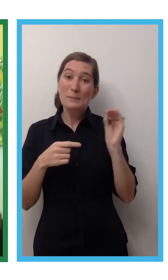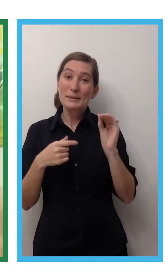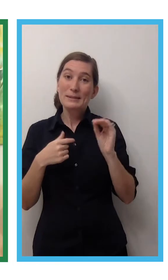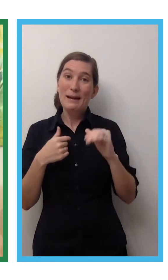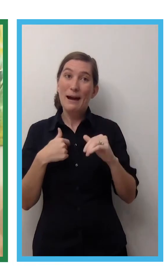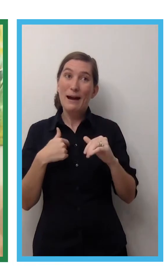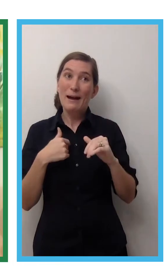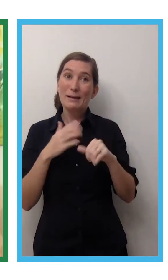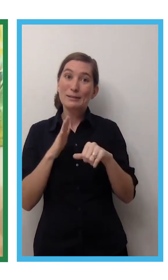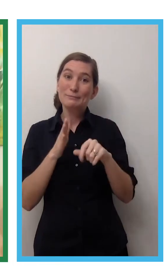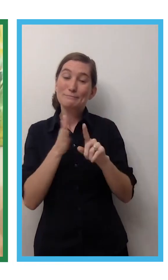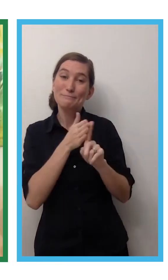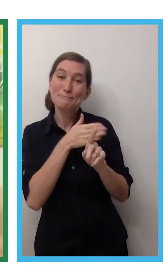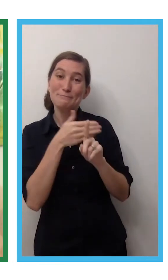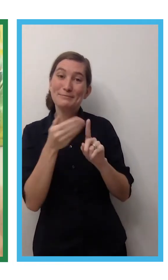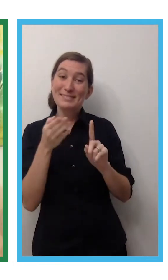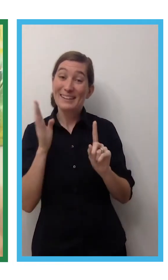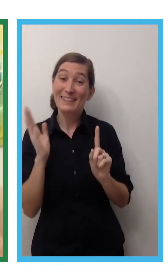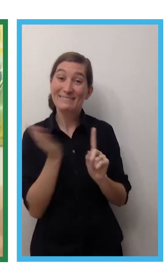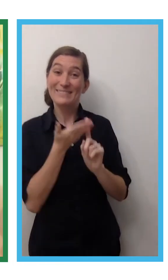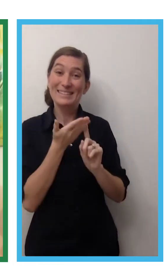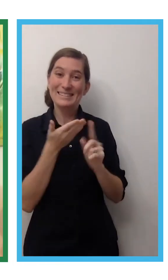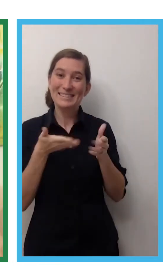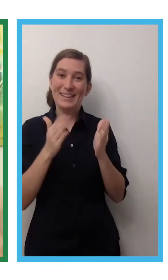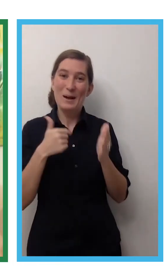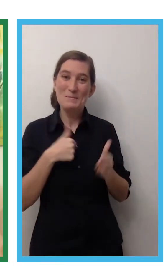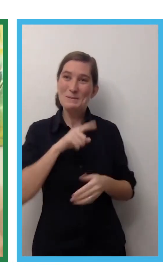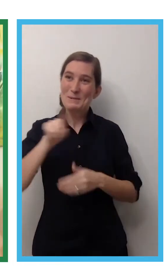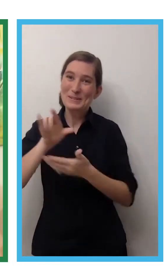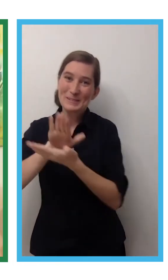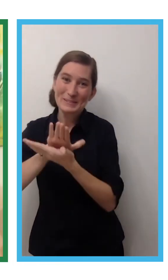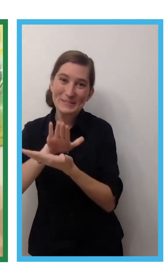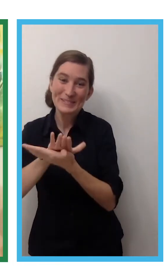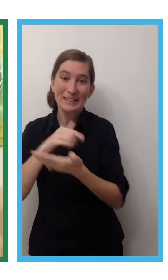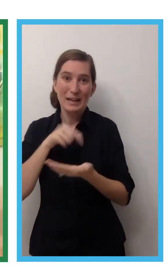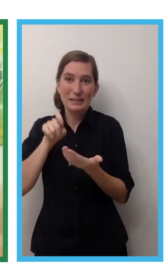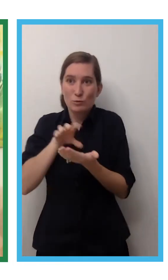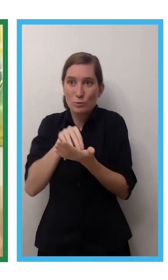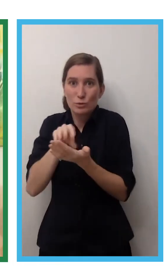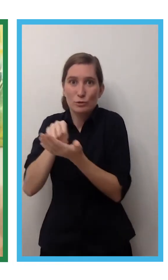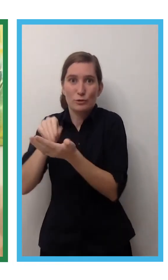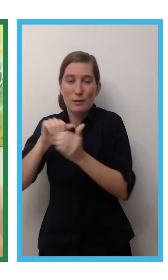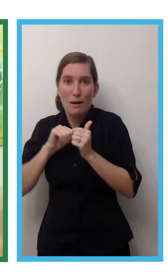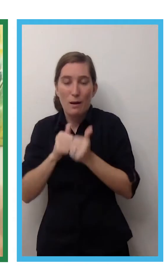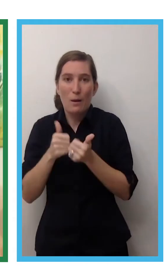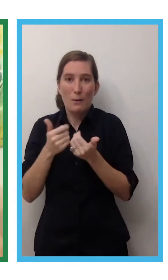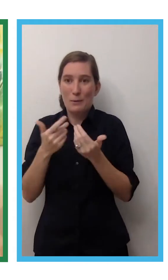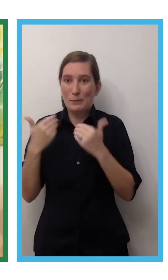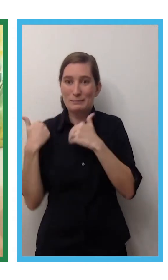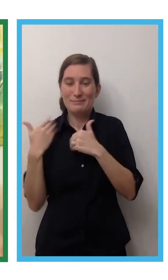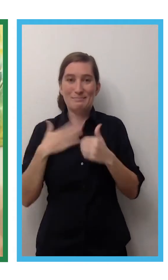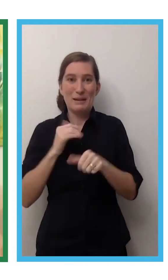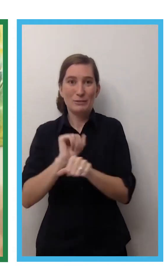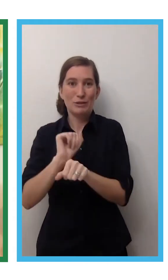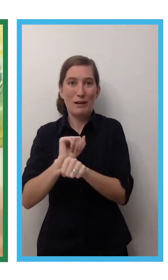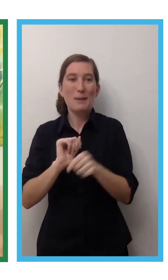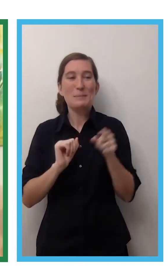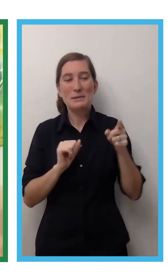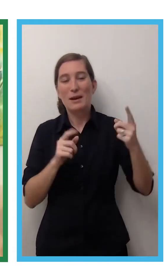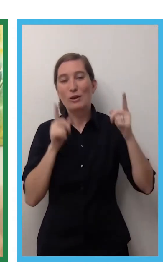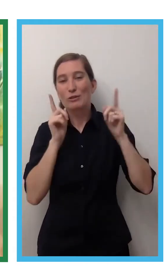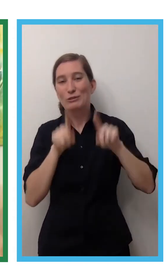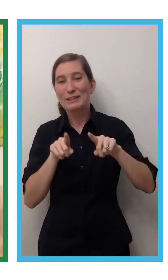what it was I was supposed to be doing. And they agreed. But I had been helping the head